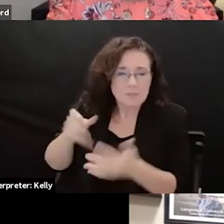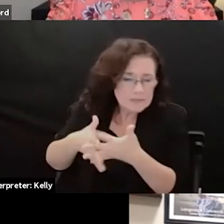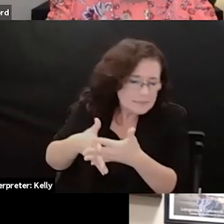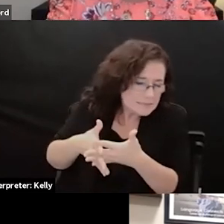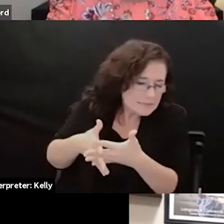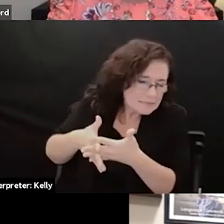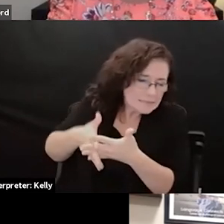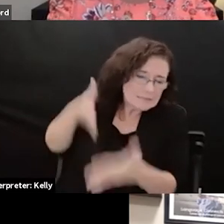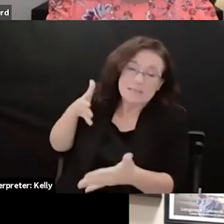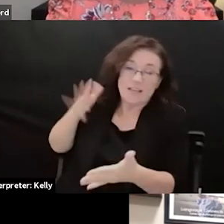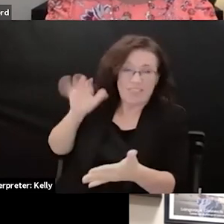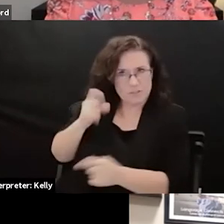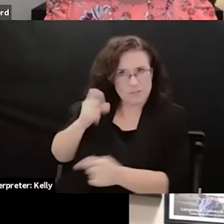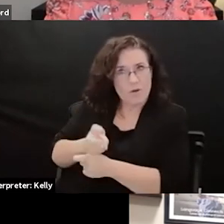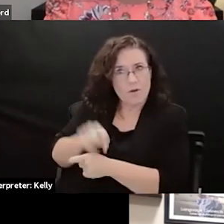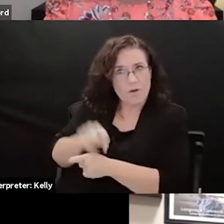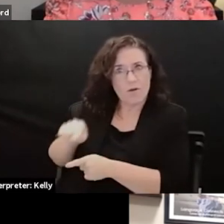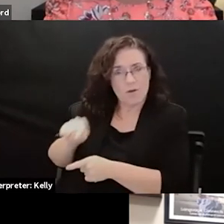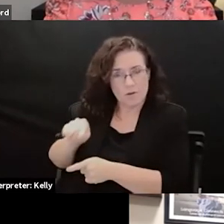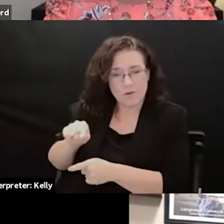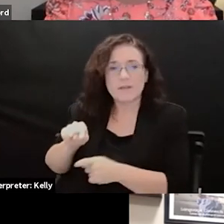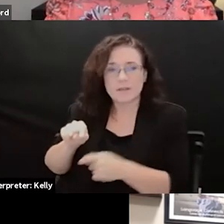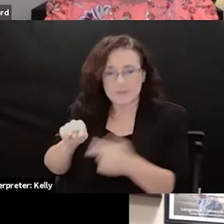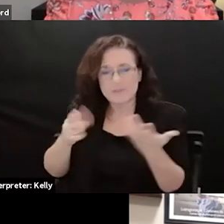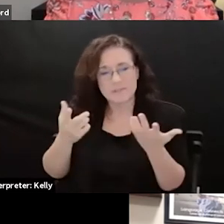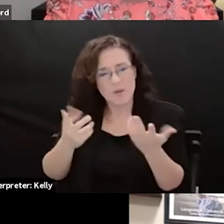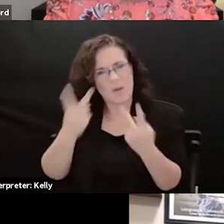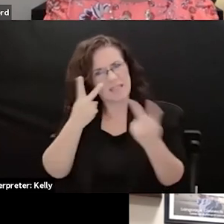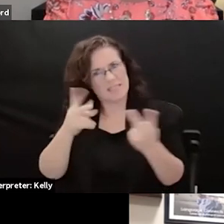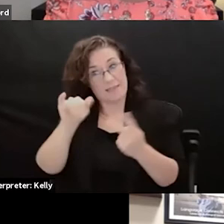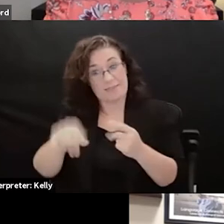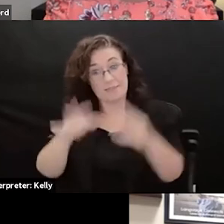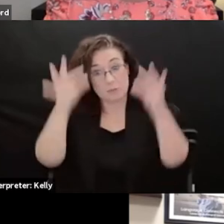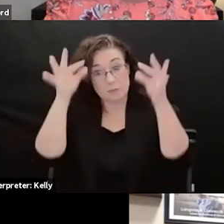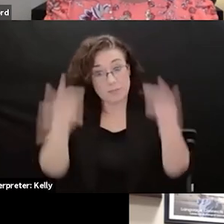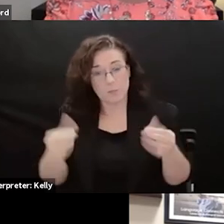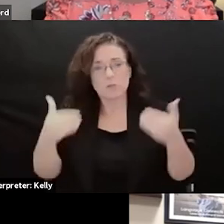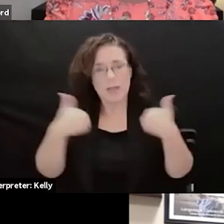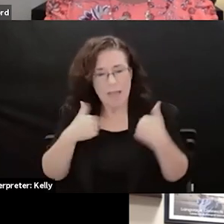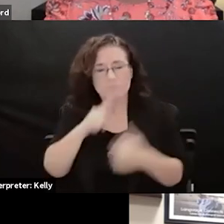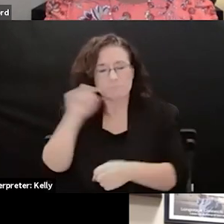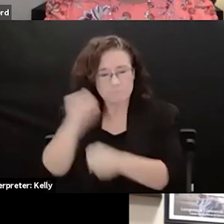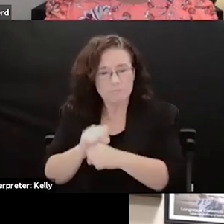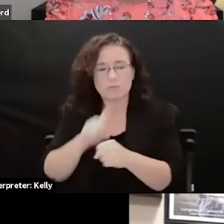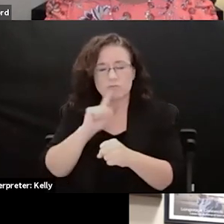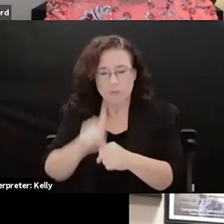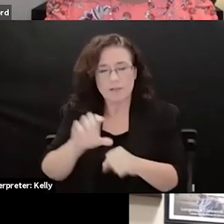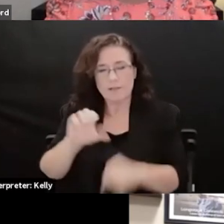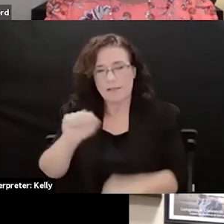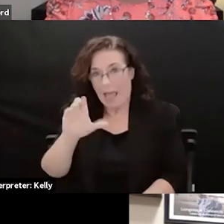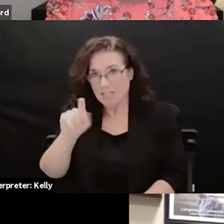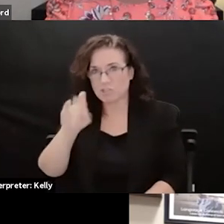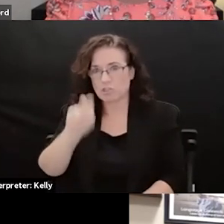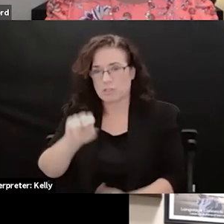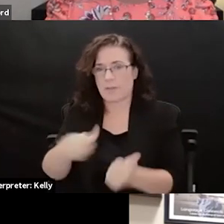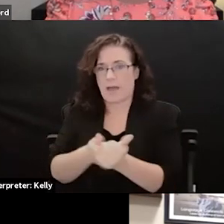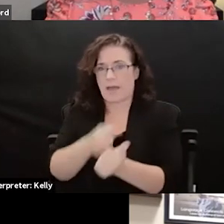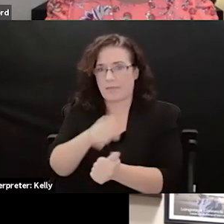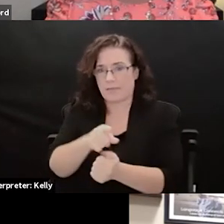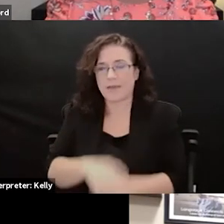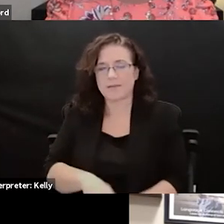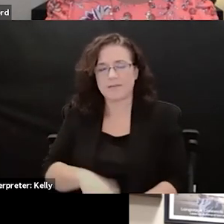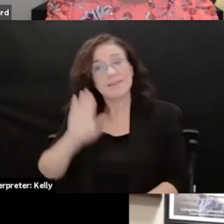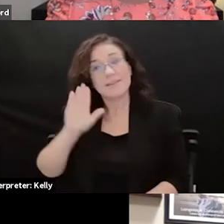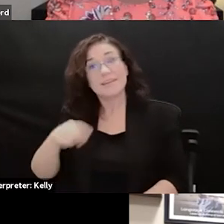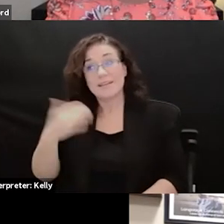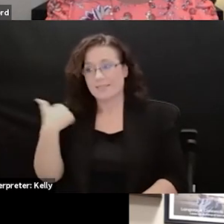action into this resolution and i was so impressed when i saw it uh on friday when the agenda came out i knew it was coming but i was